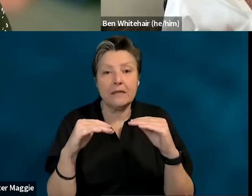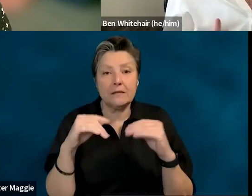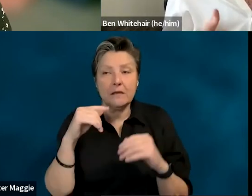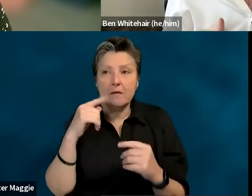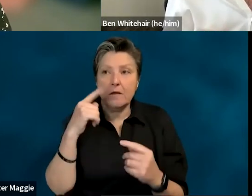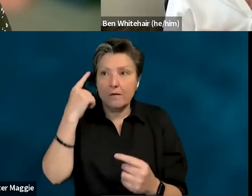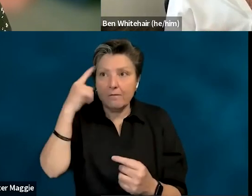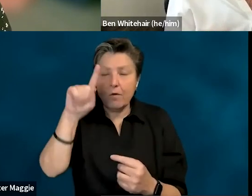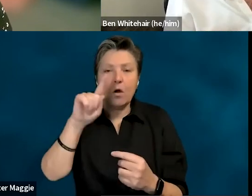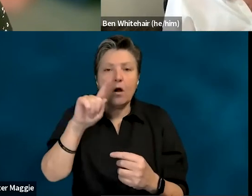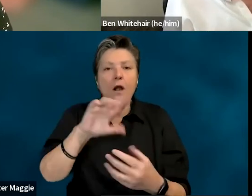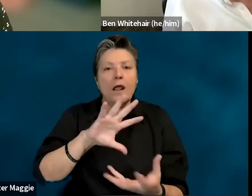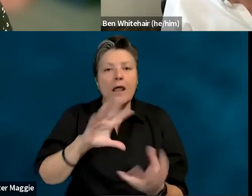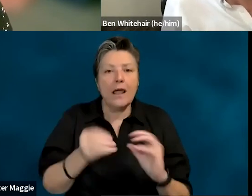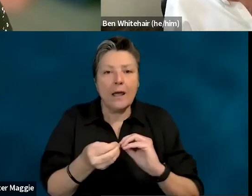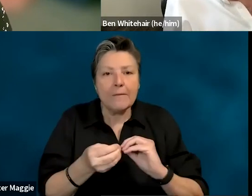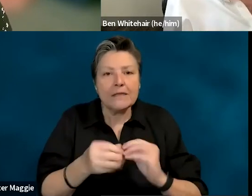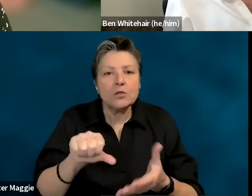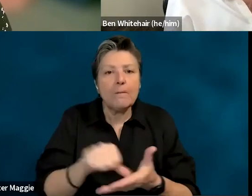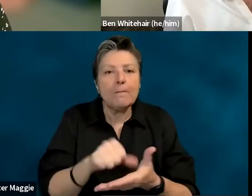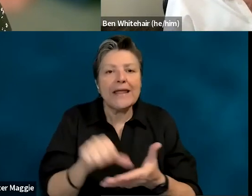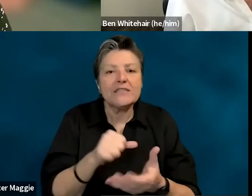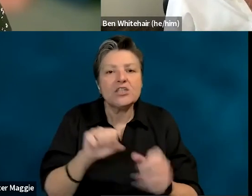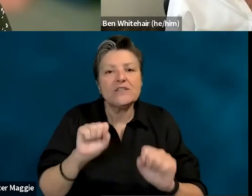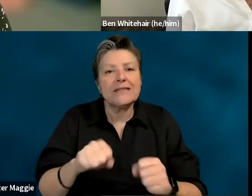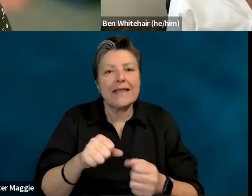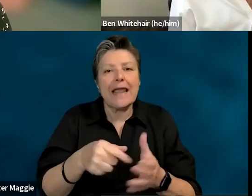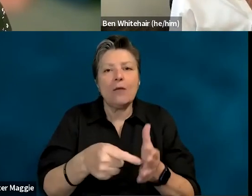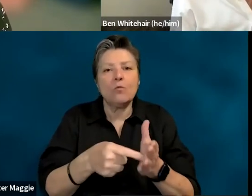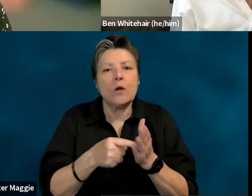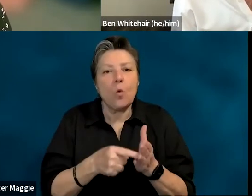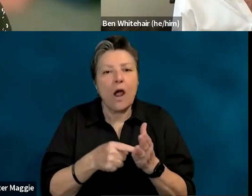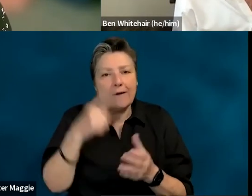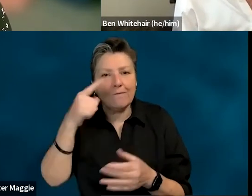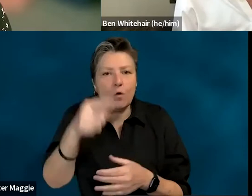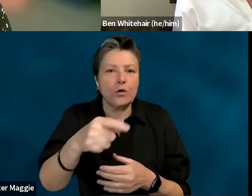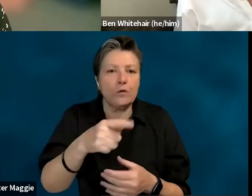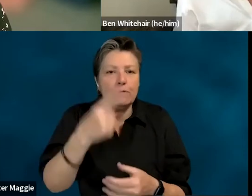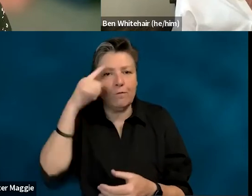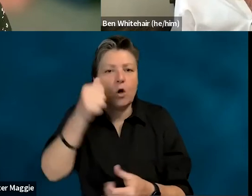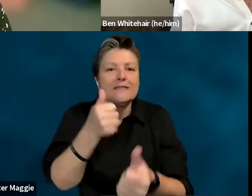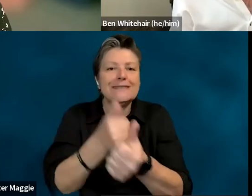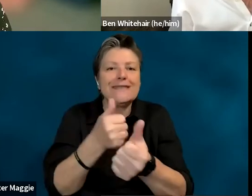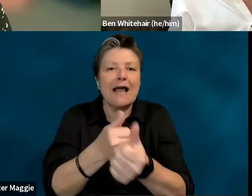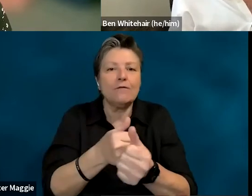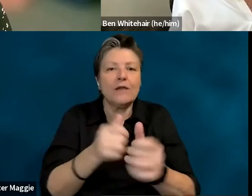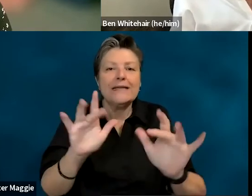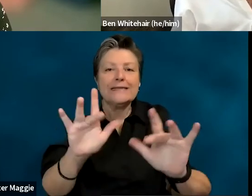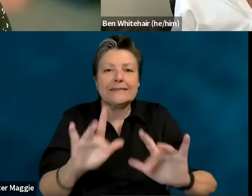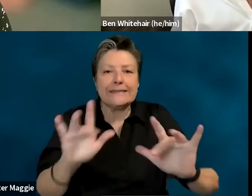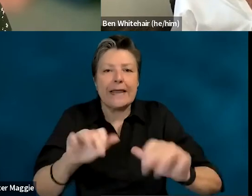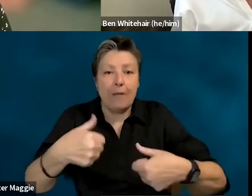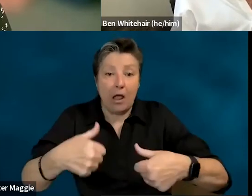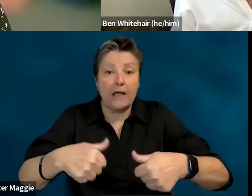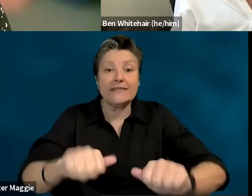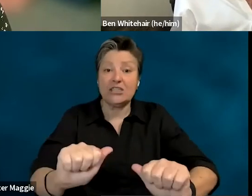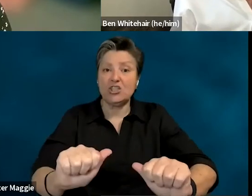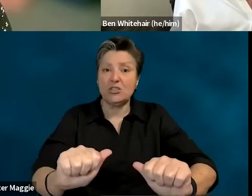the amount of pages they can require you to do for a self-tape audition. Jessica, anything to add